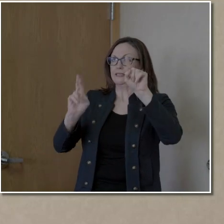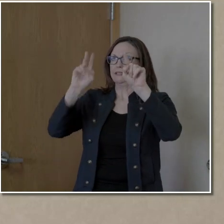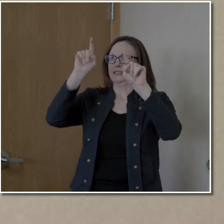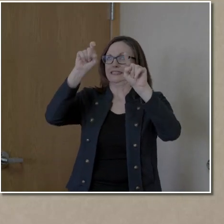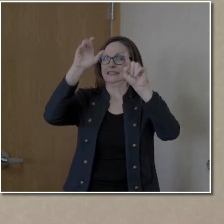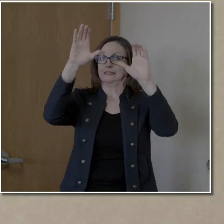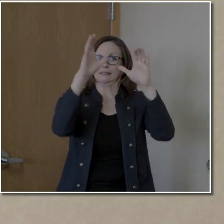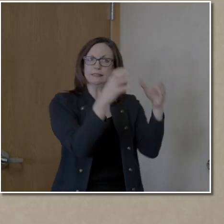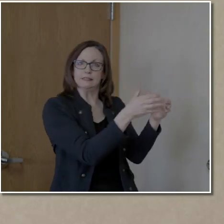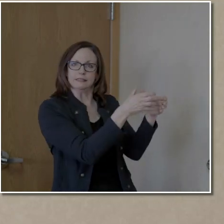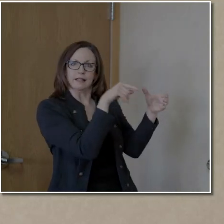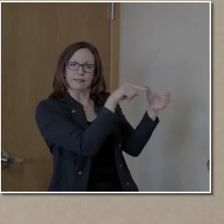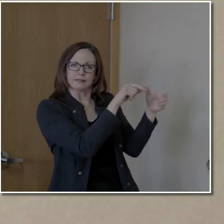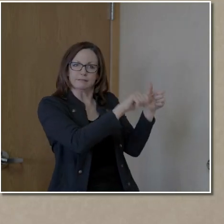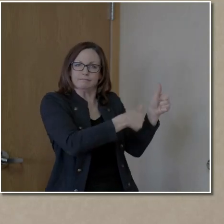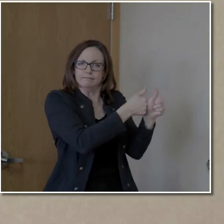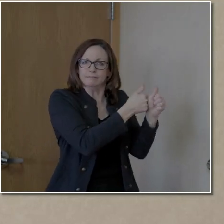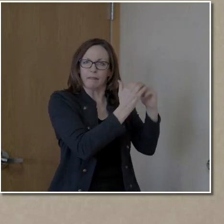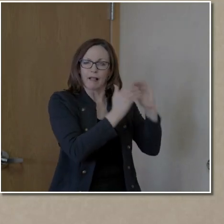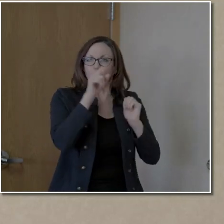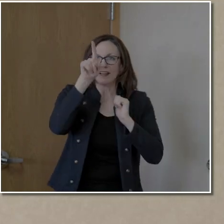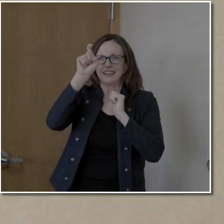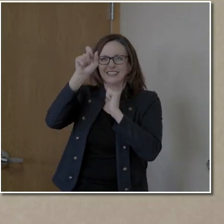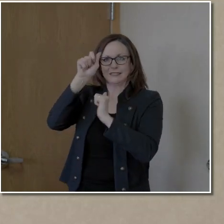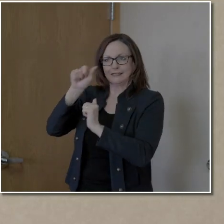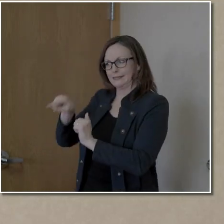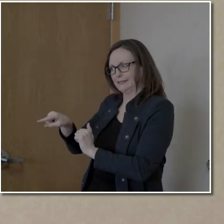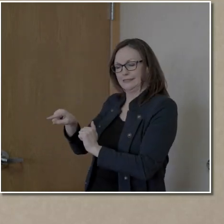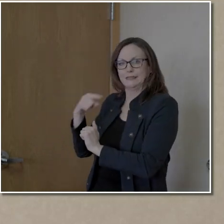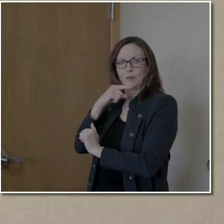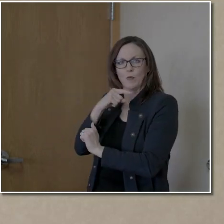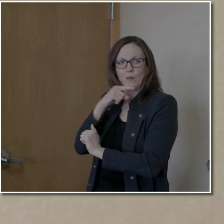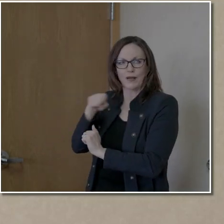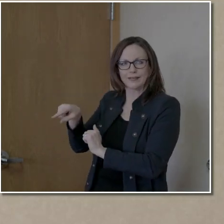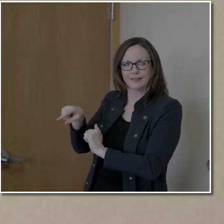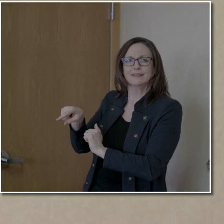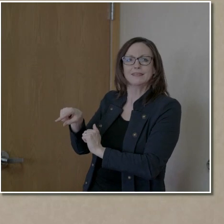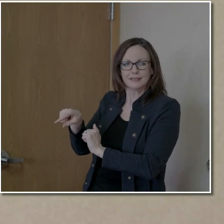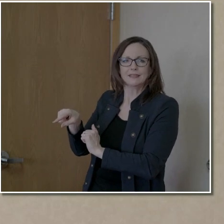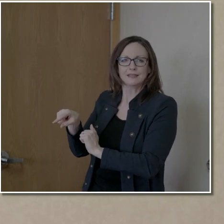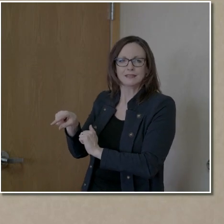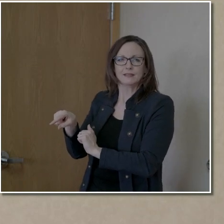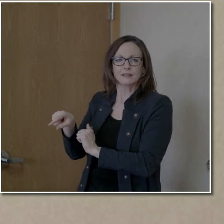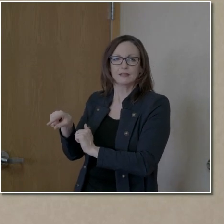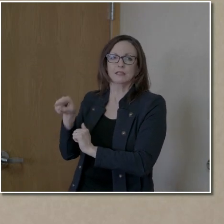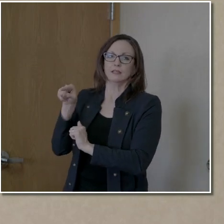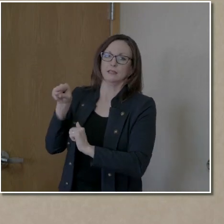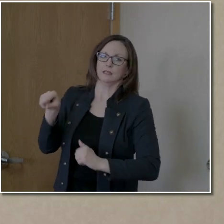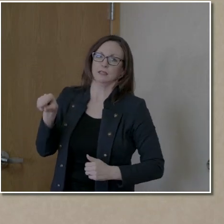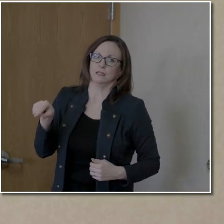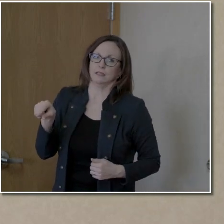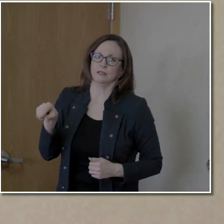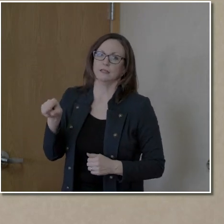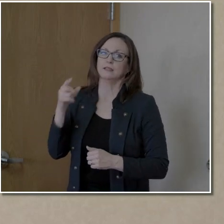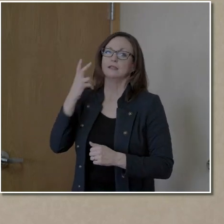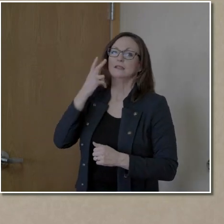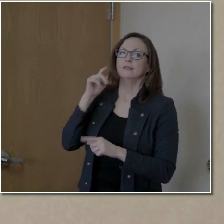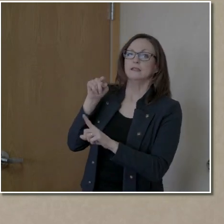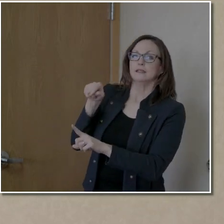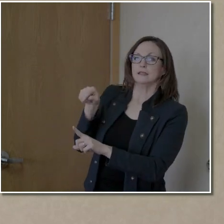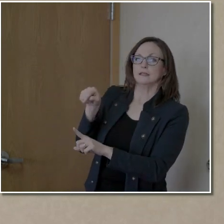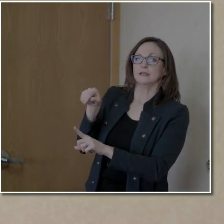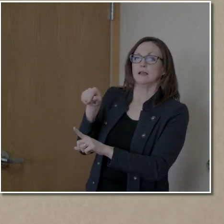suggested that there was a high likelihood we could exceed our hospital bed capacity, particularly